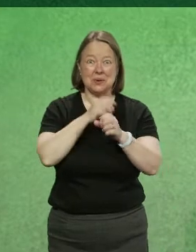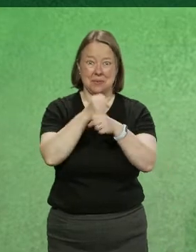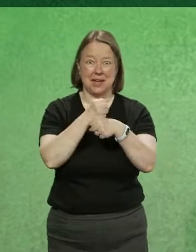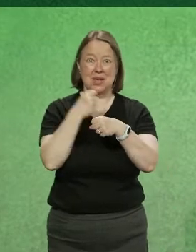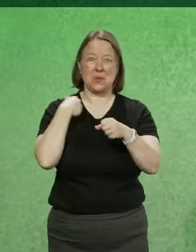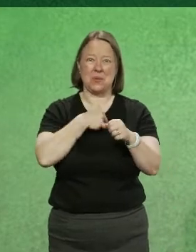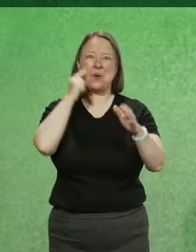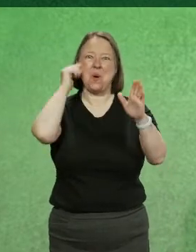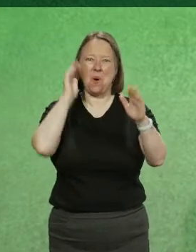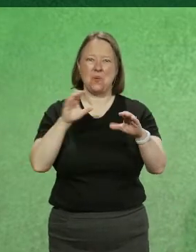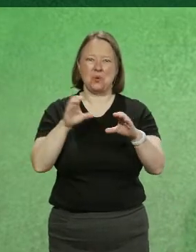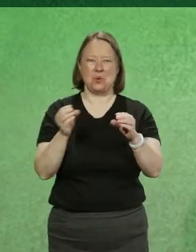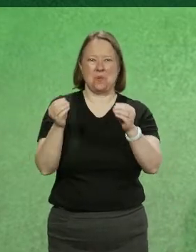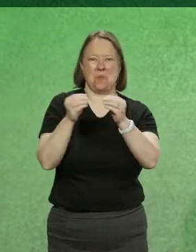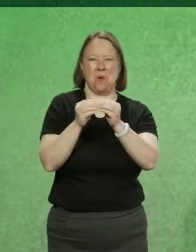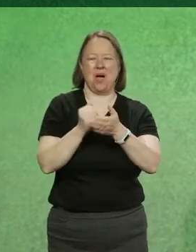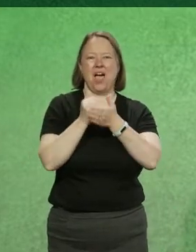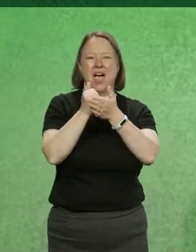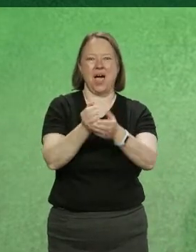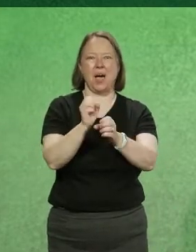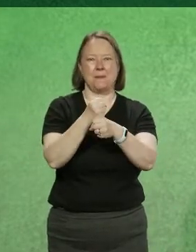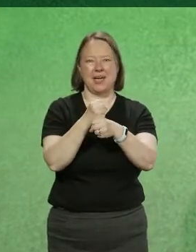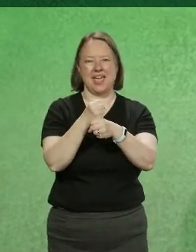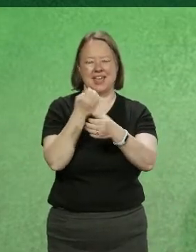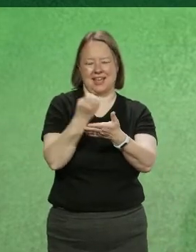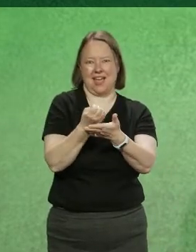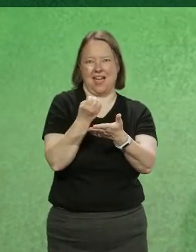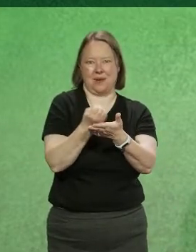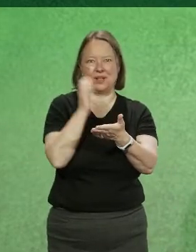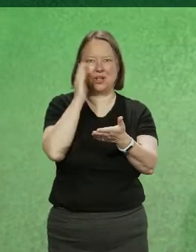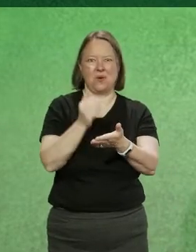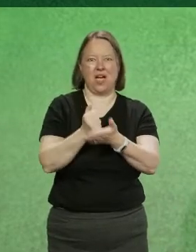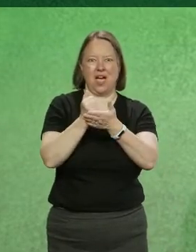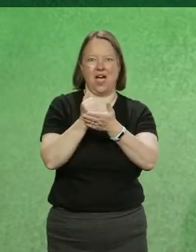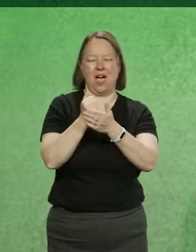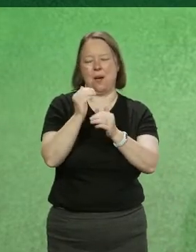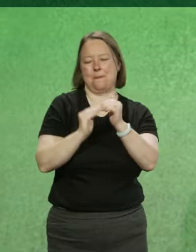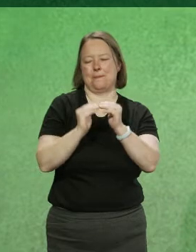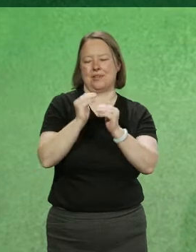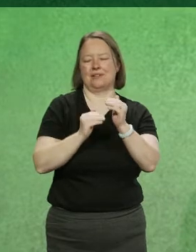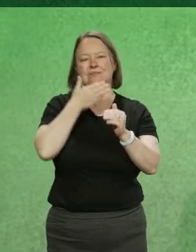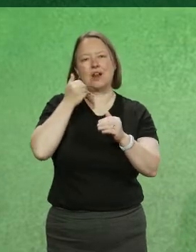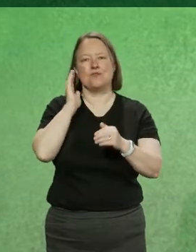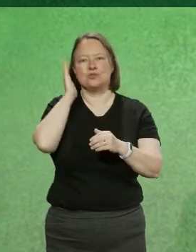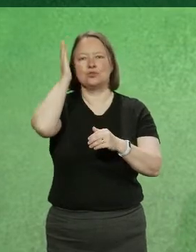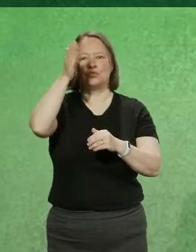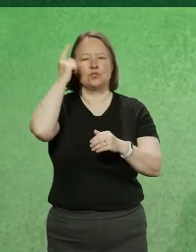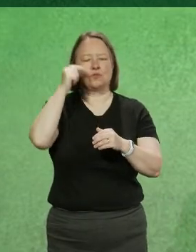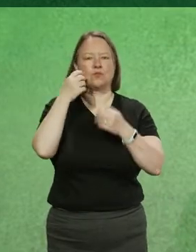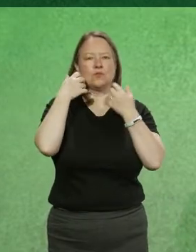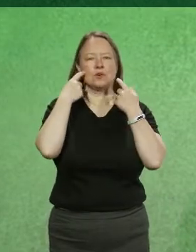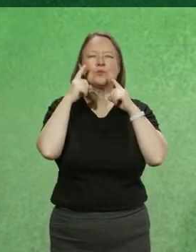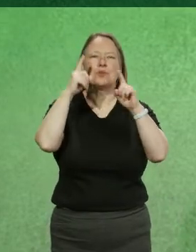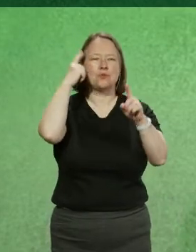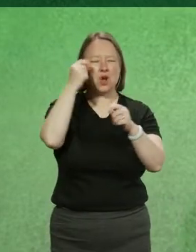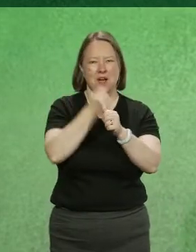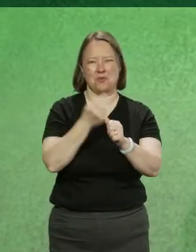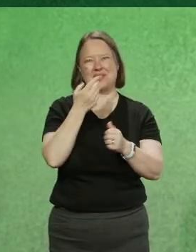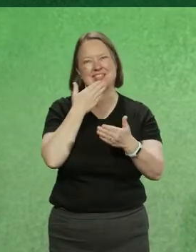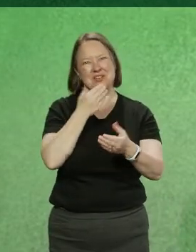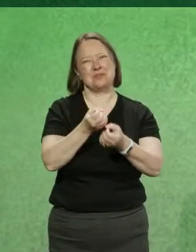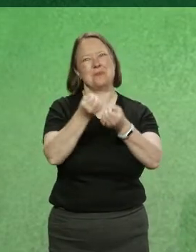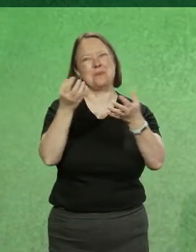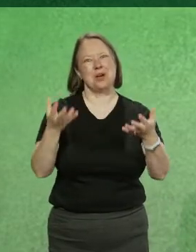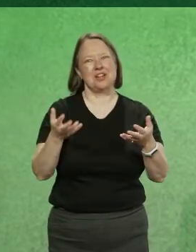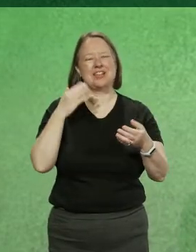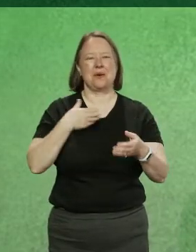we hope to do more to help create an economy that will help build a future that would work for everyone. Thank you very much.